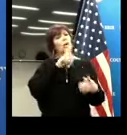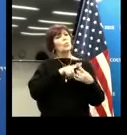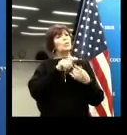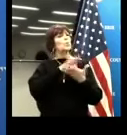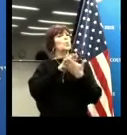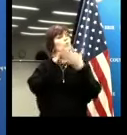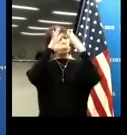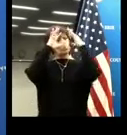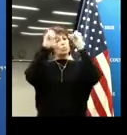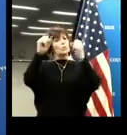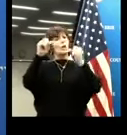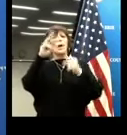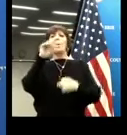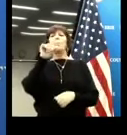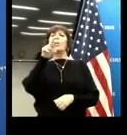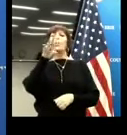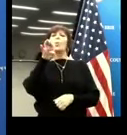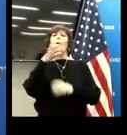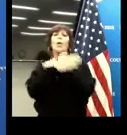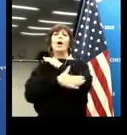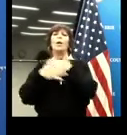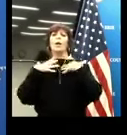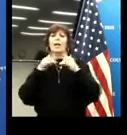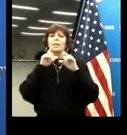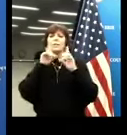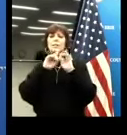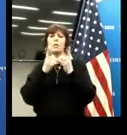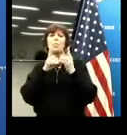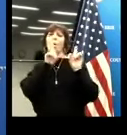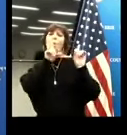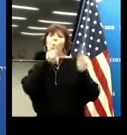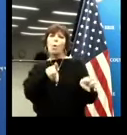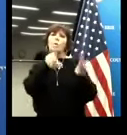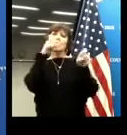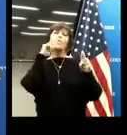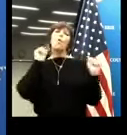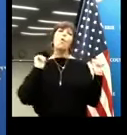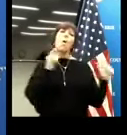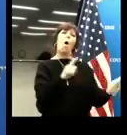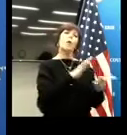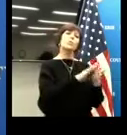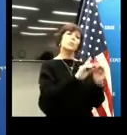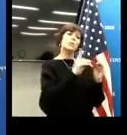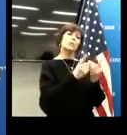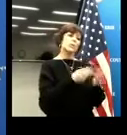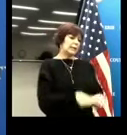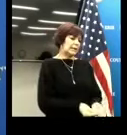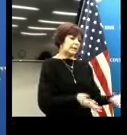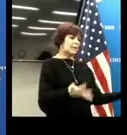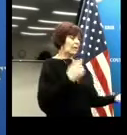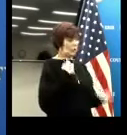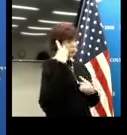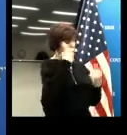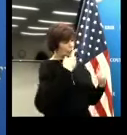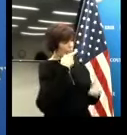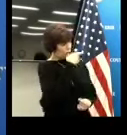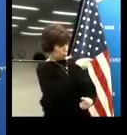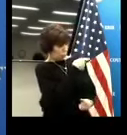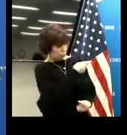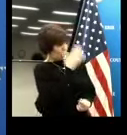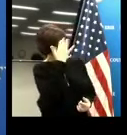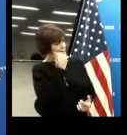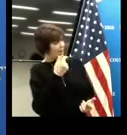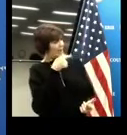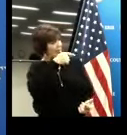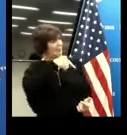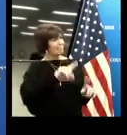said that the Monroe County Health Department ordered tests for all school districts and distributed them. And I was just wondering if you have any indication as to why there seems to